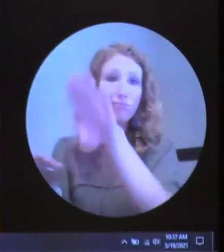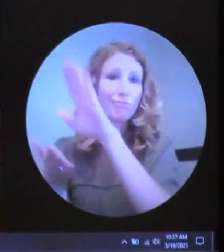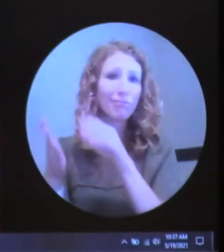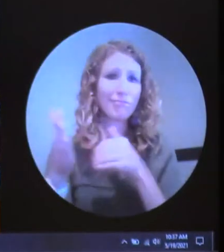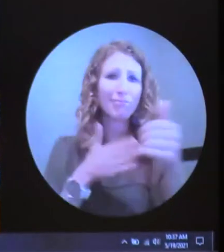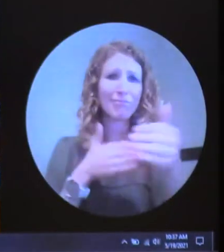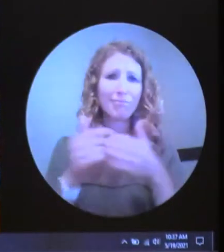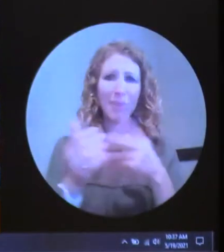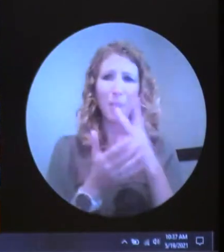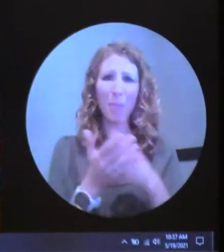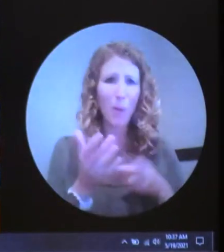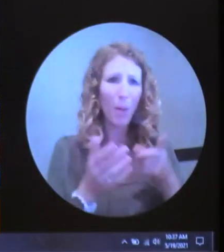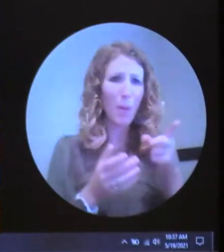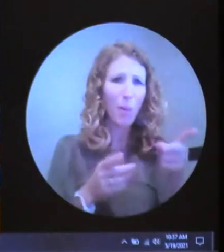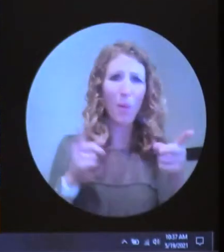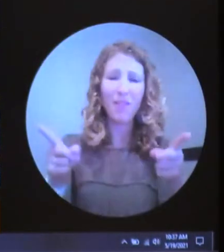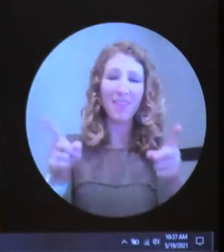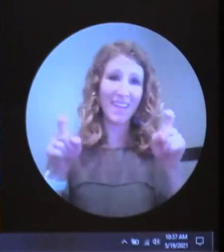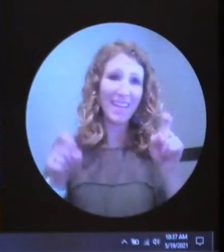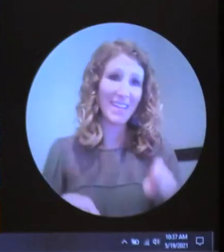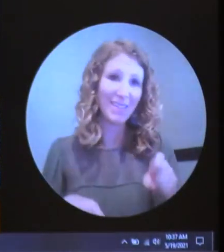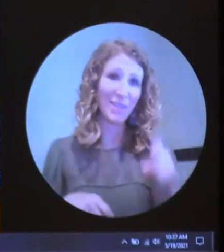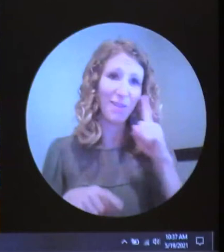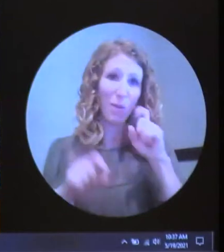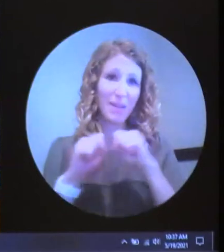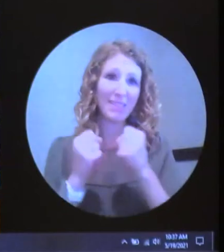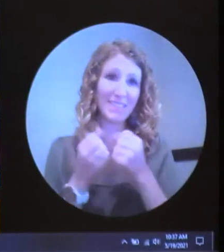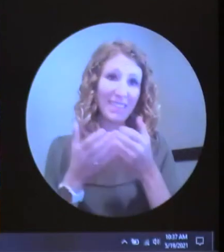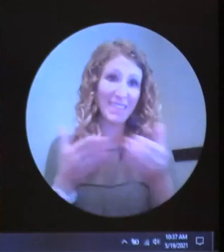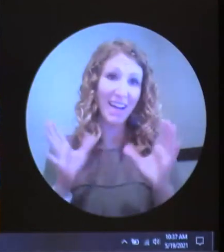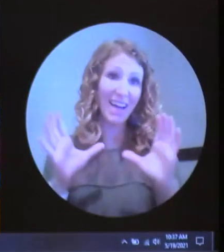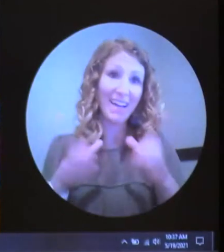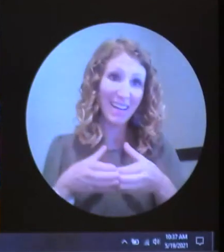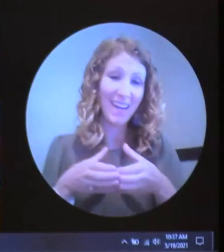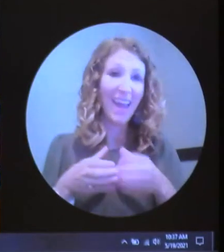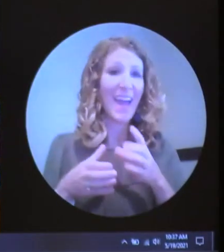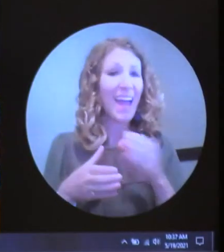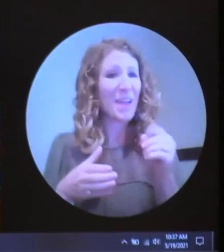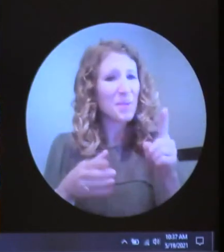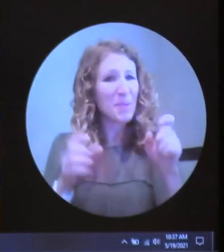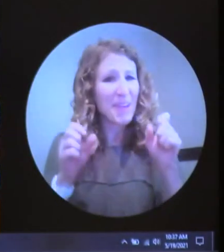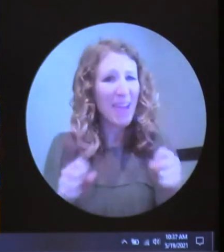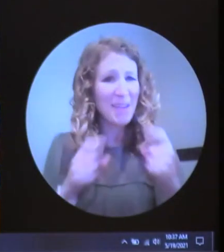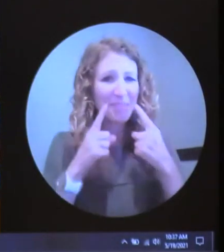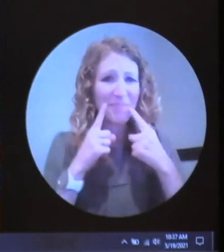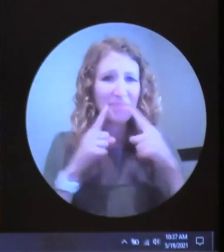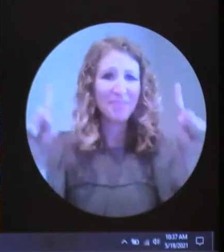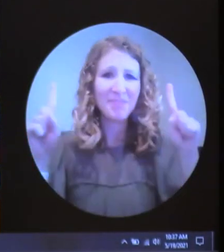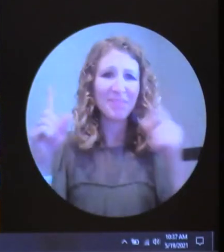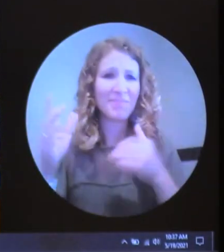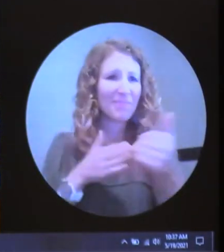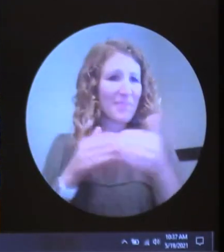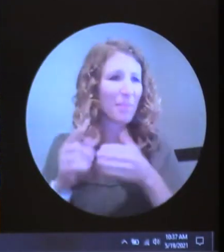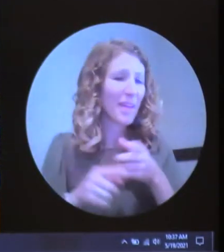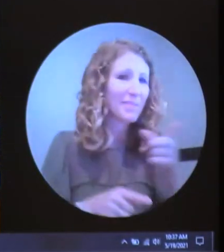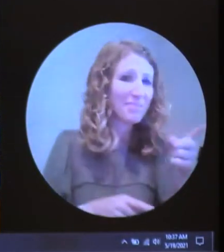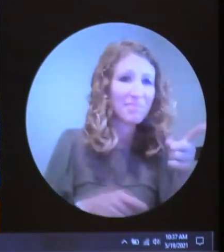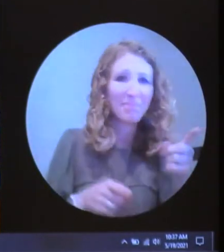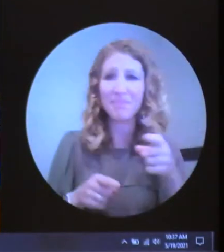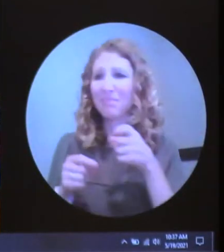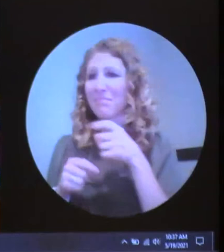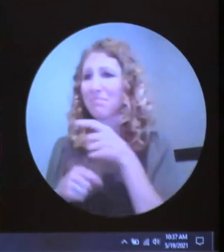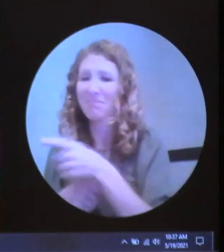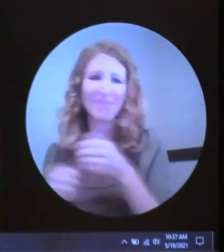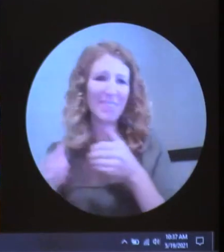to society and are well within your reach. No matter what you do with your lives, I